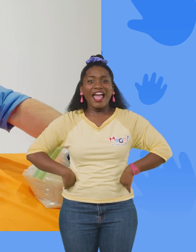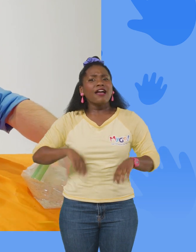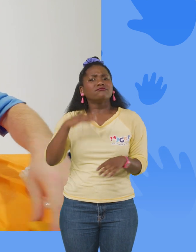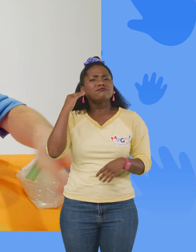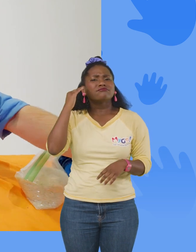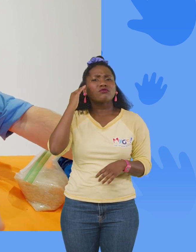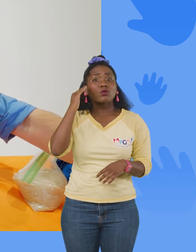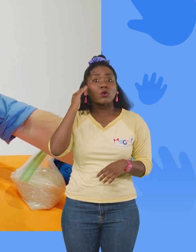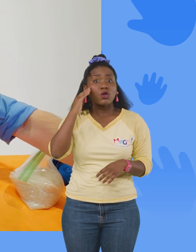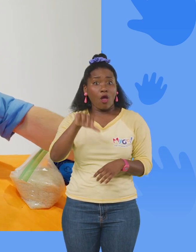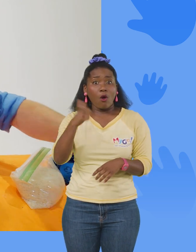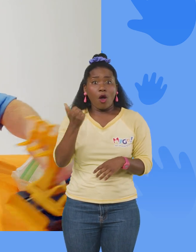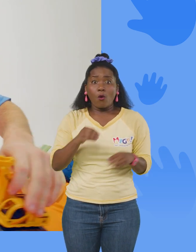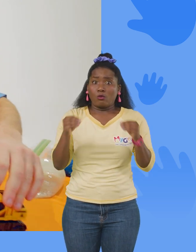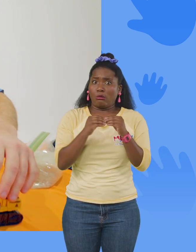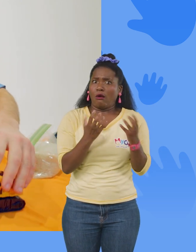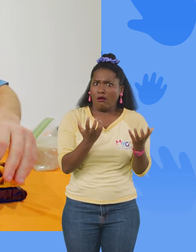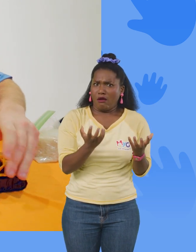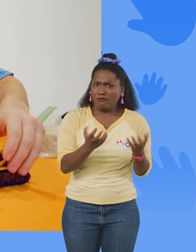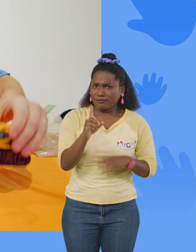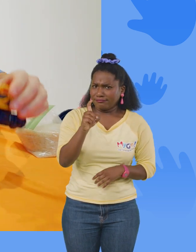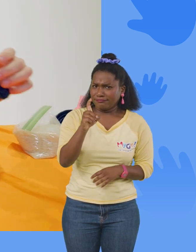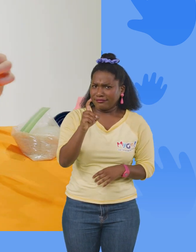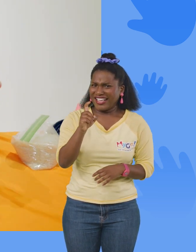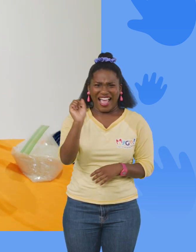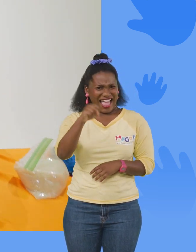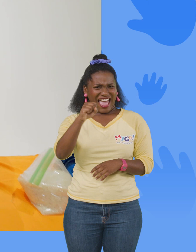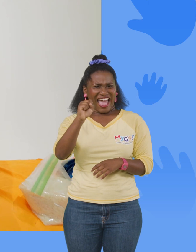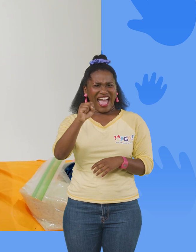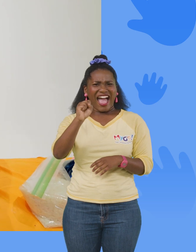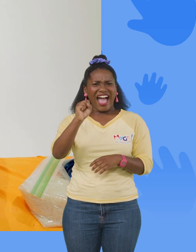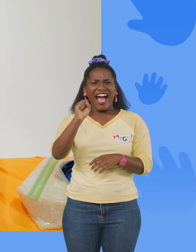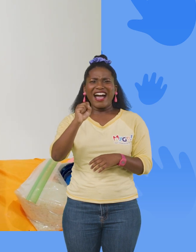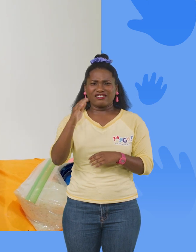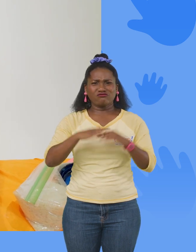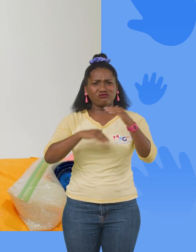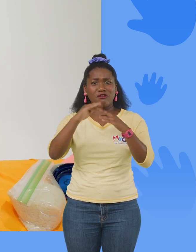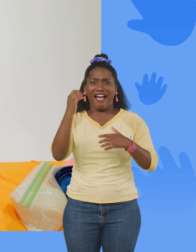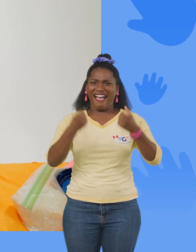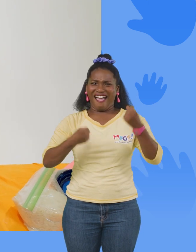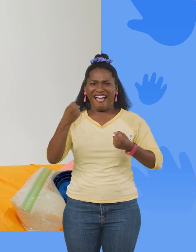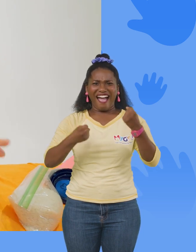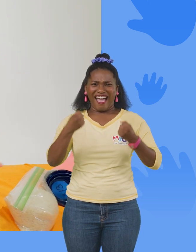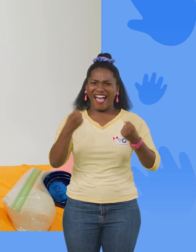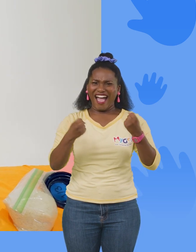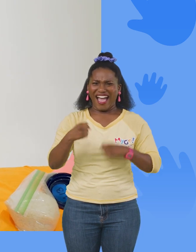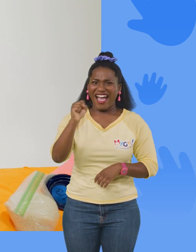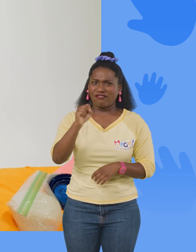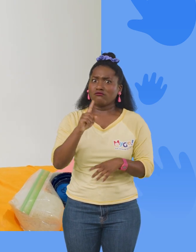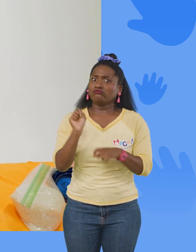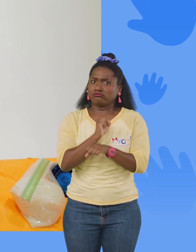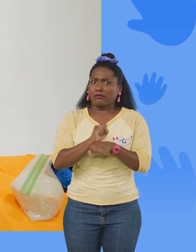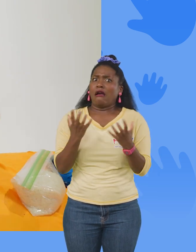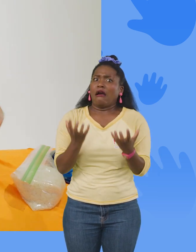Hey, do you know what else is really heavy? Yeah, construction vehicles are